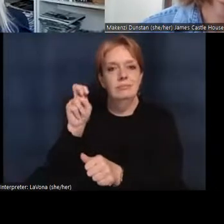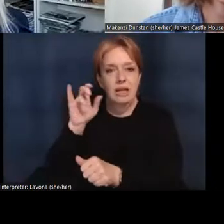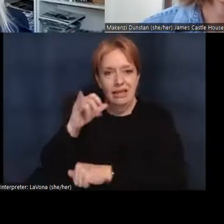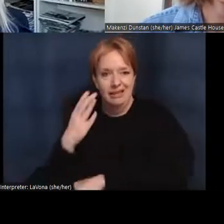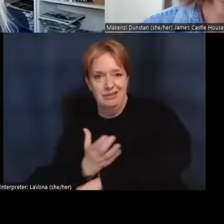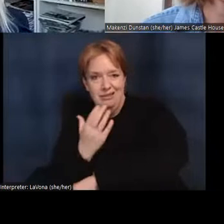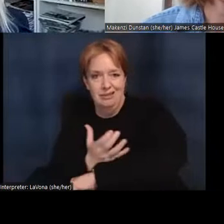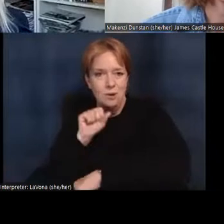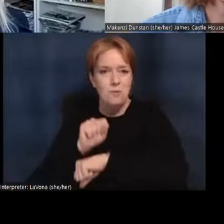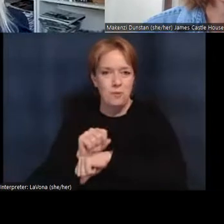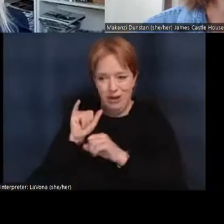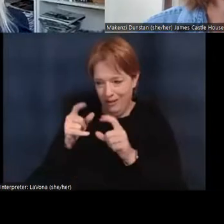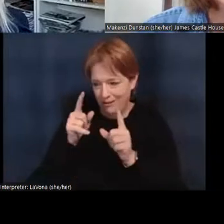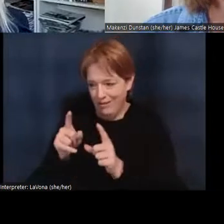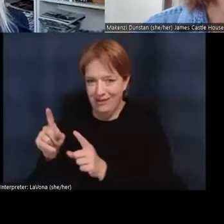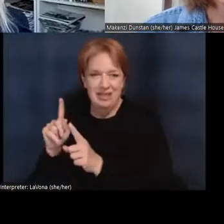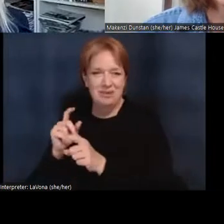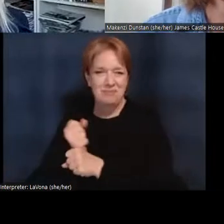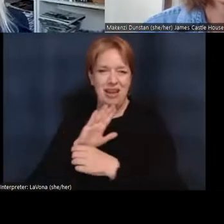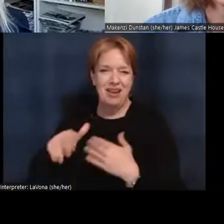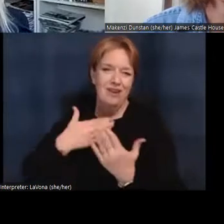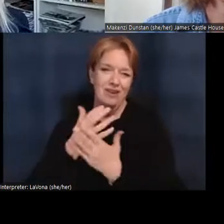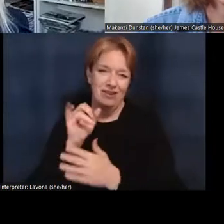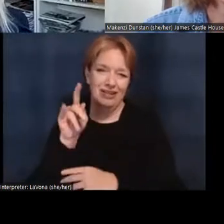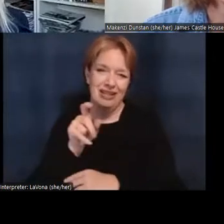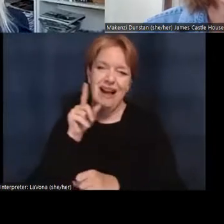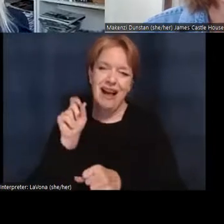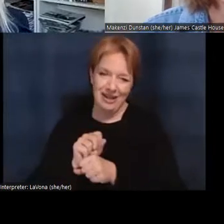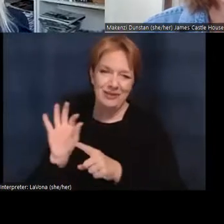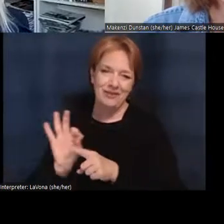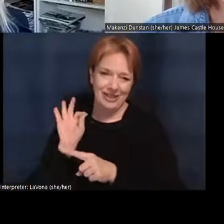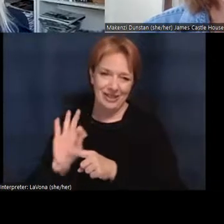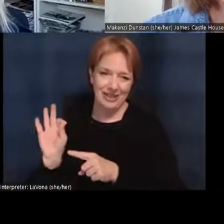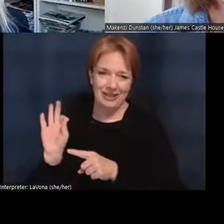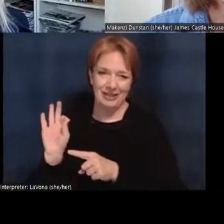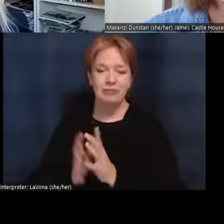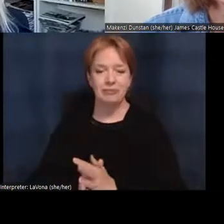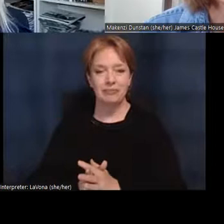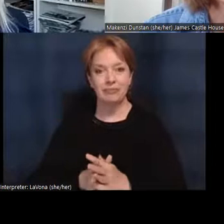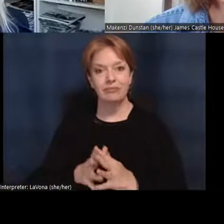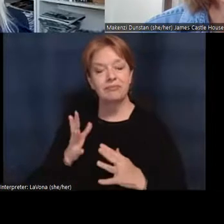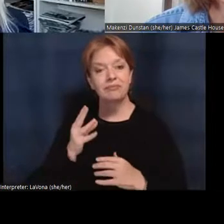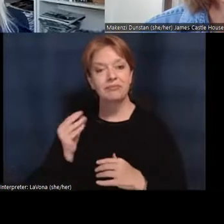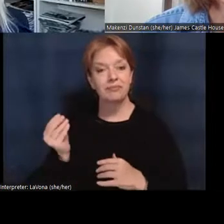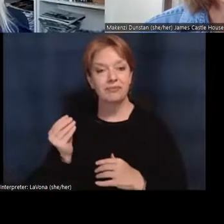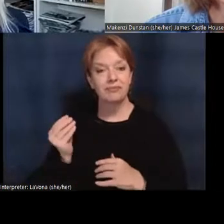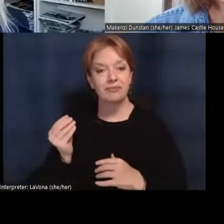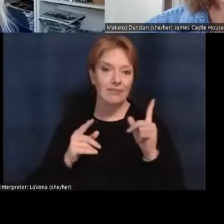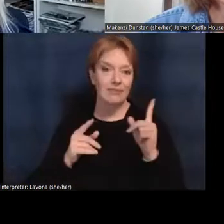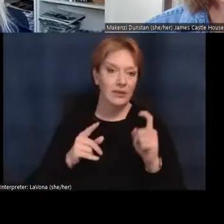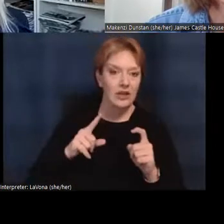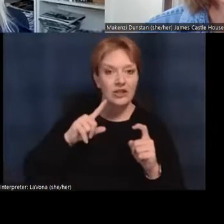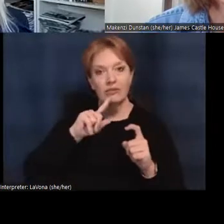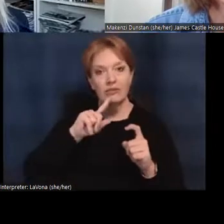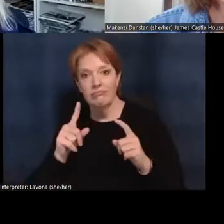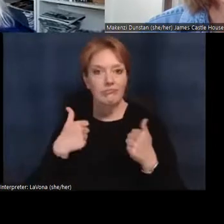goes on to make all of these sites actually function, and the sort of questions and challenges that